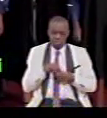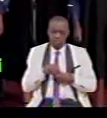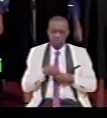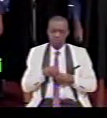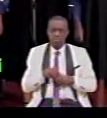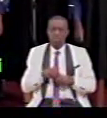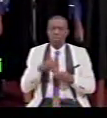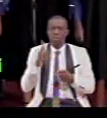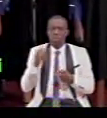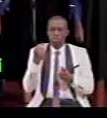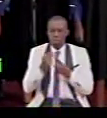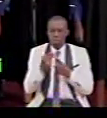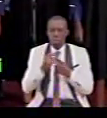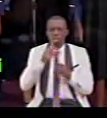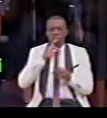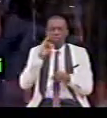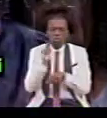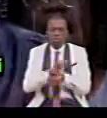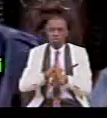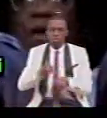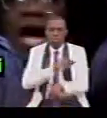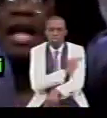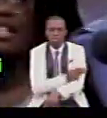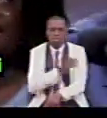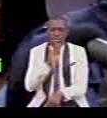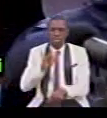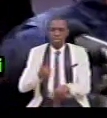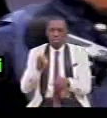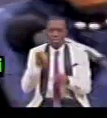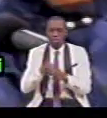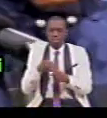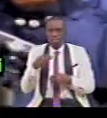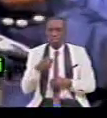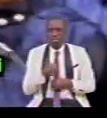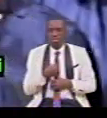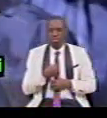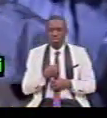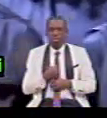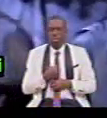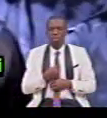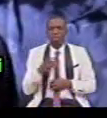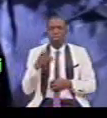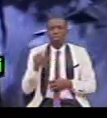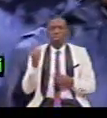believe me no worries